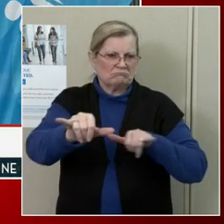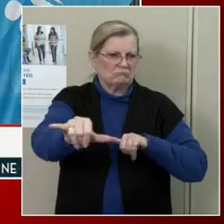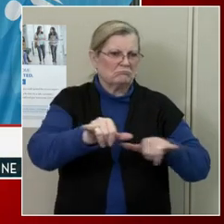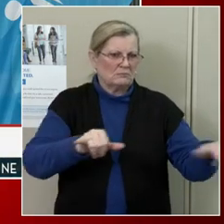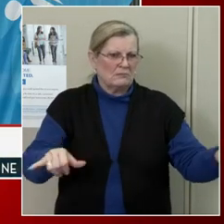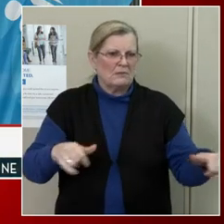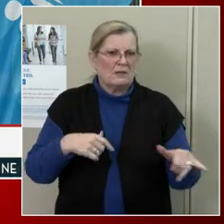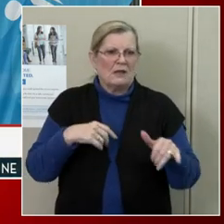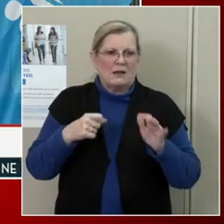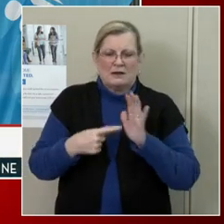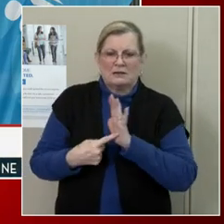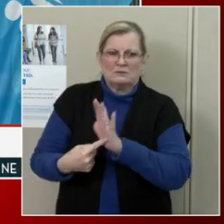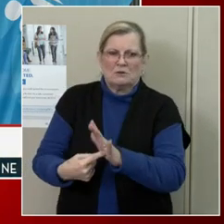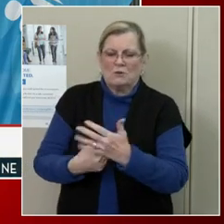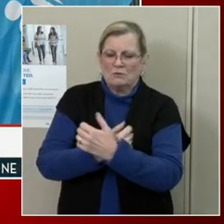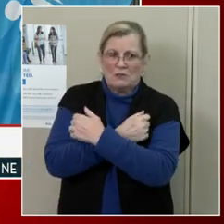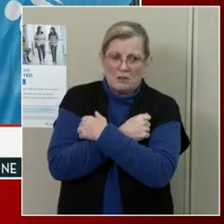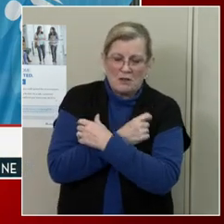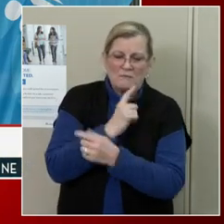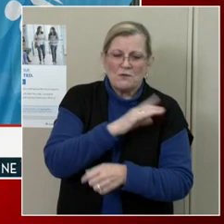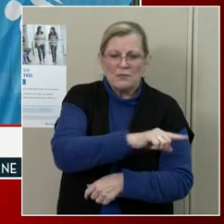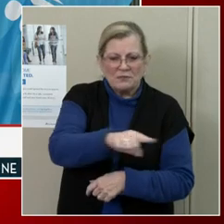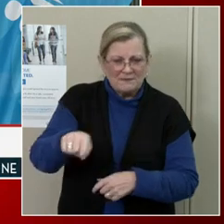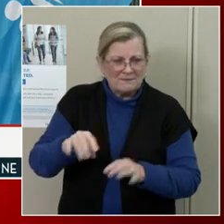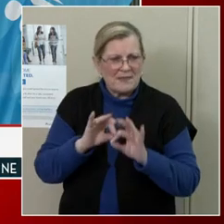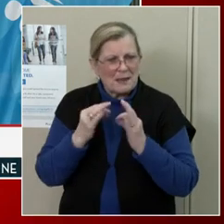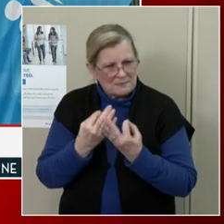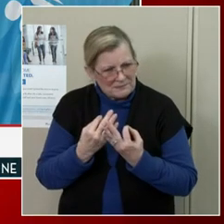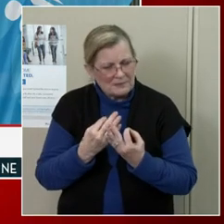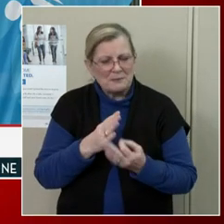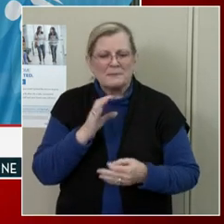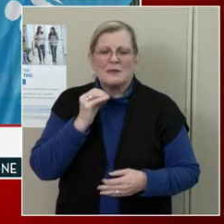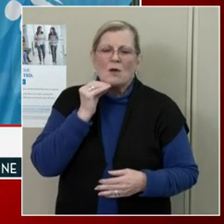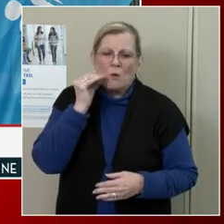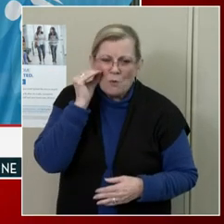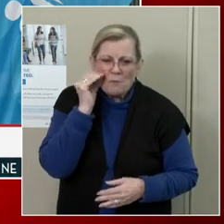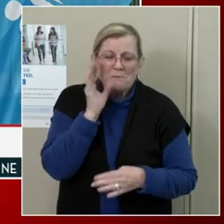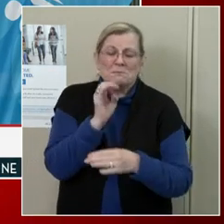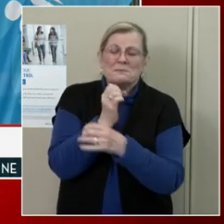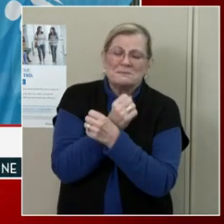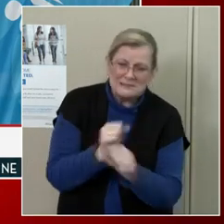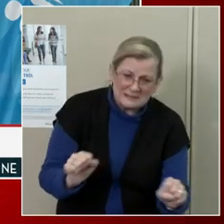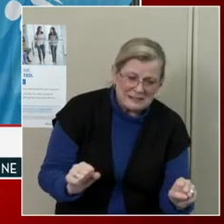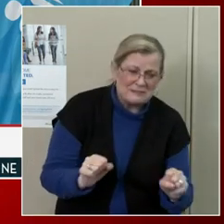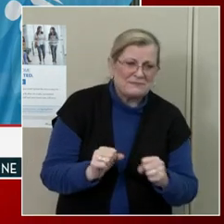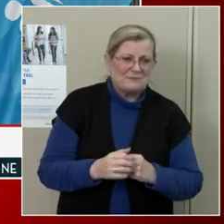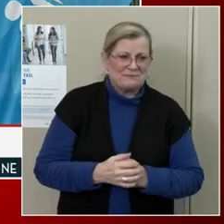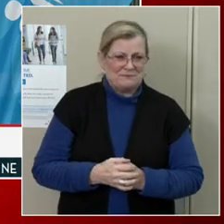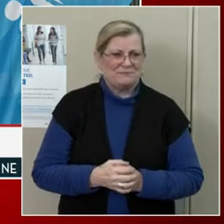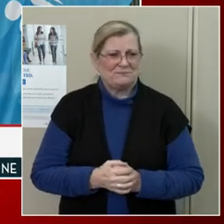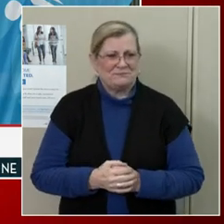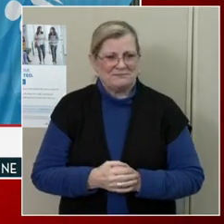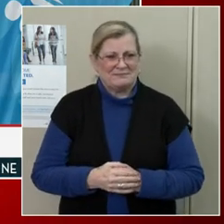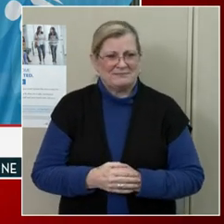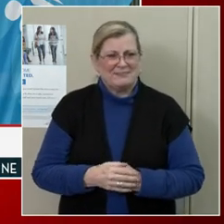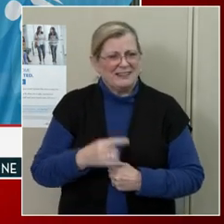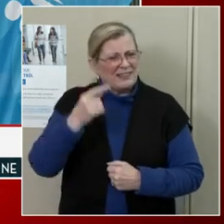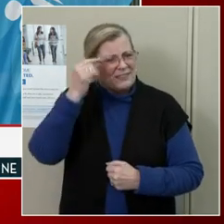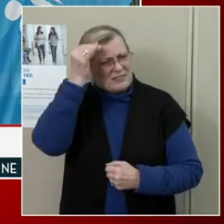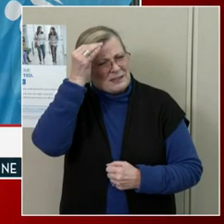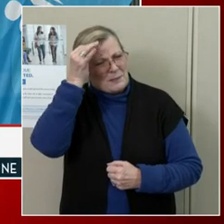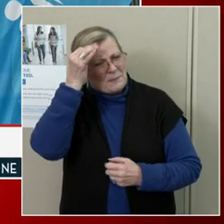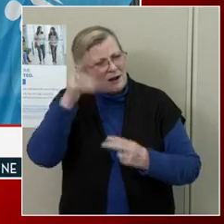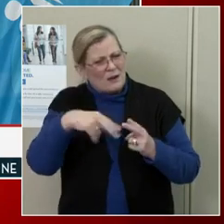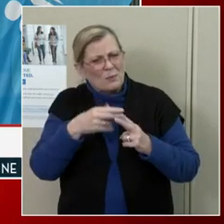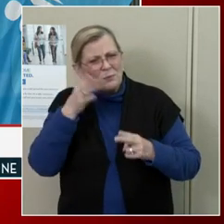care about. So we can all come together in the future thanks to the sacrifices we are making today. I want to